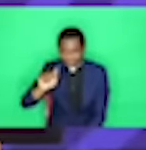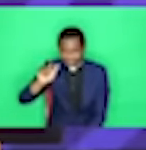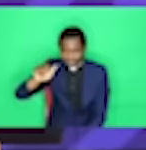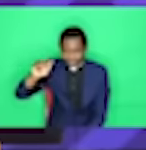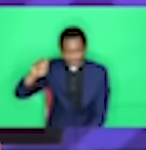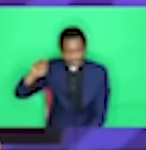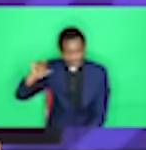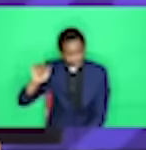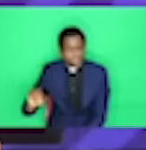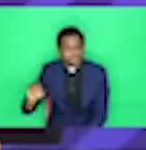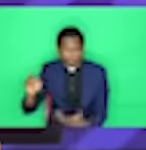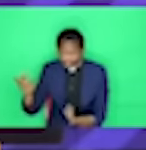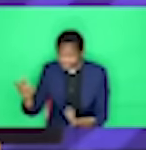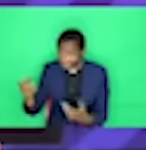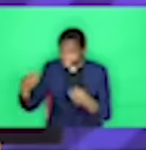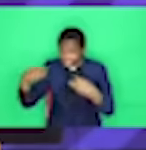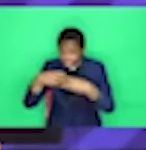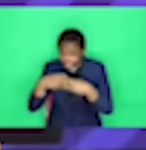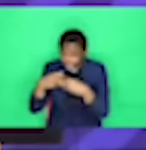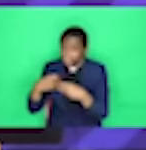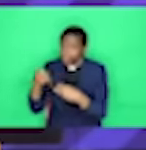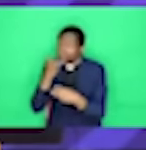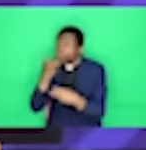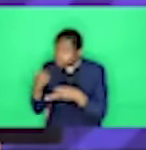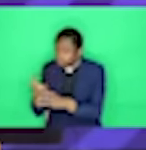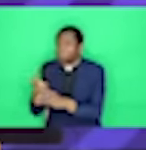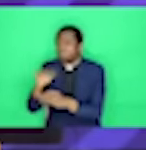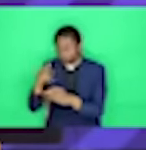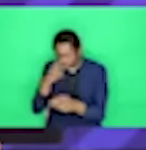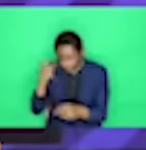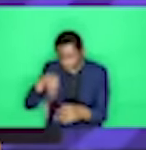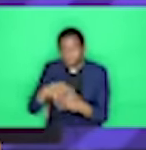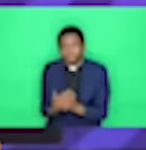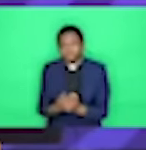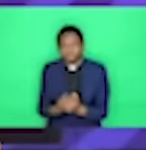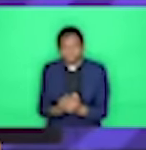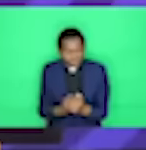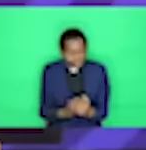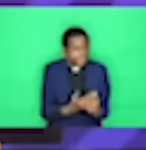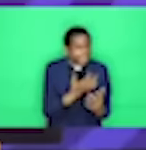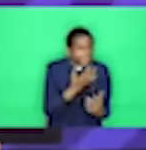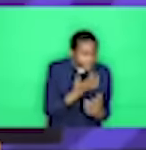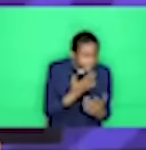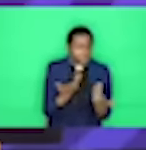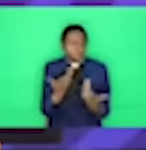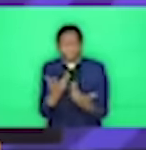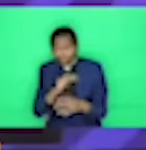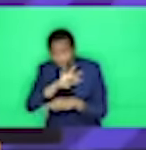of electricity is corruption. Say yeah, change mkania and namnequem and no see a pray anybody. Favoritism, nepotism, corruption.